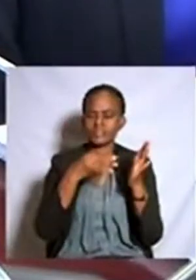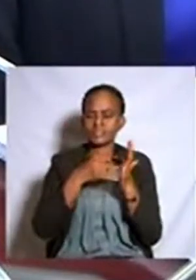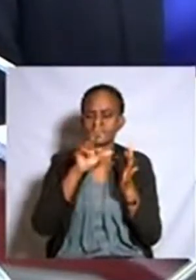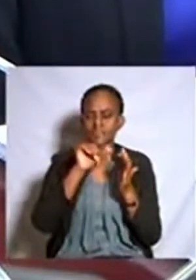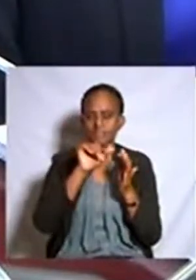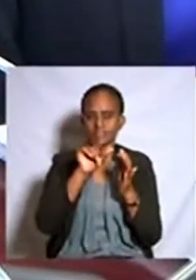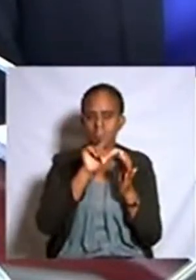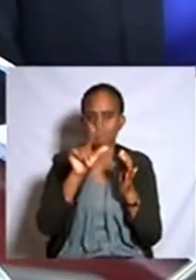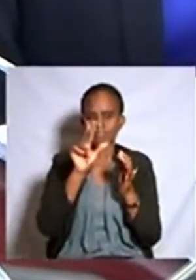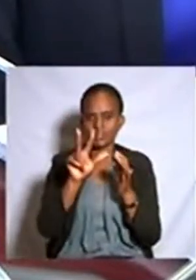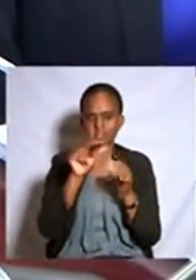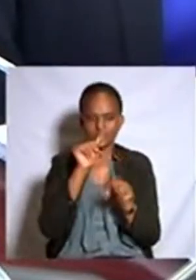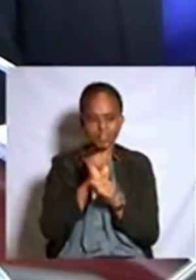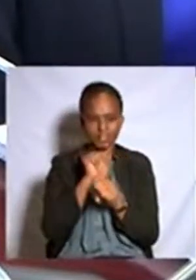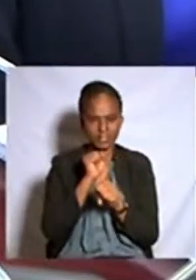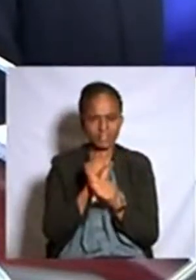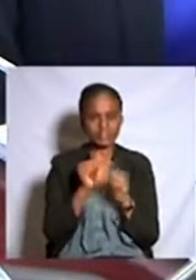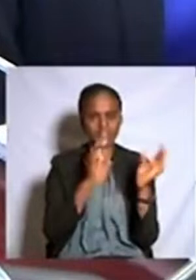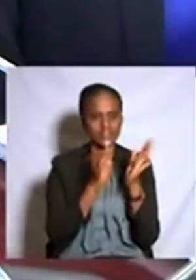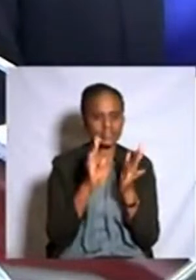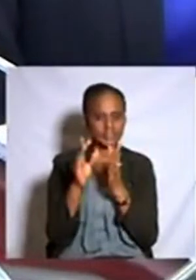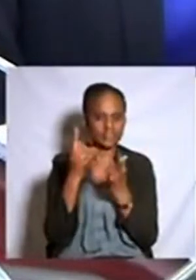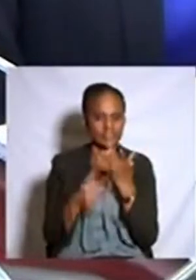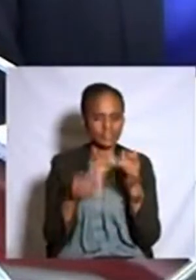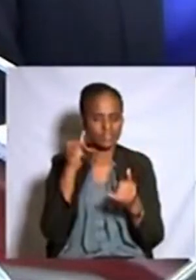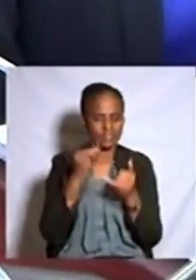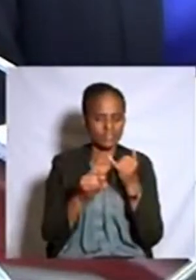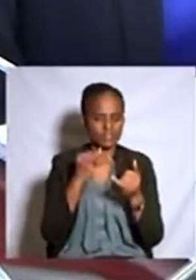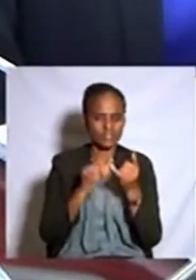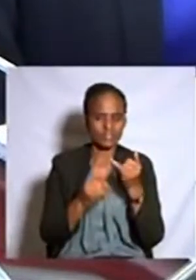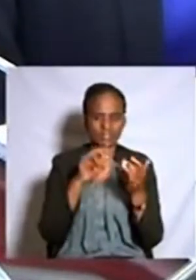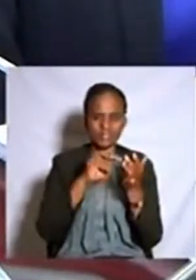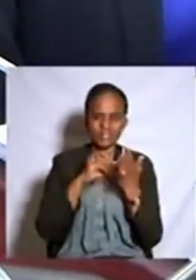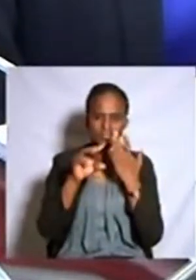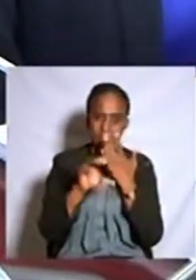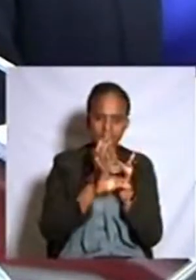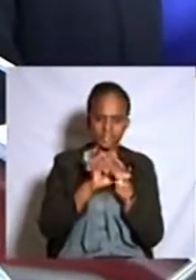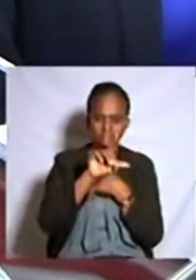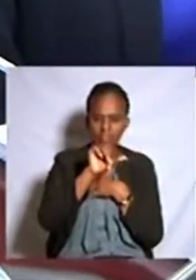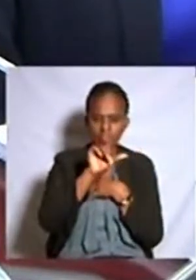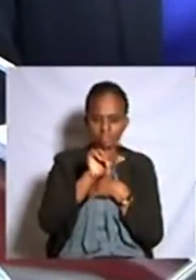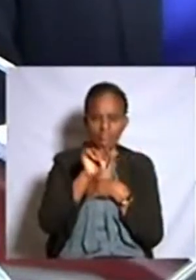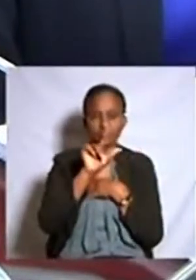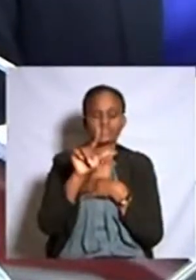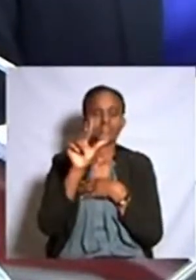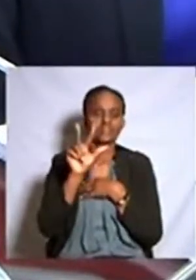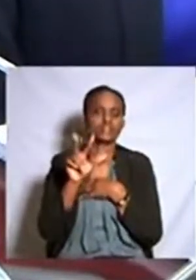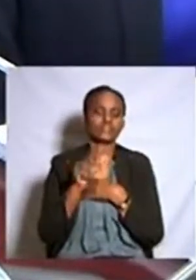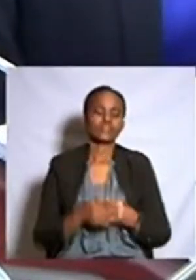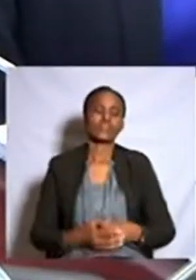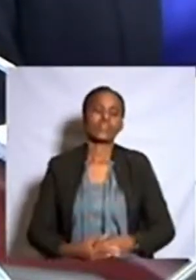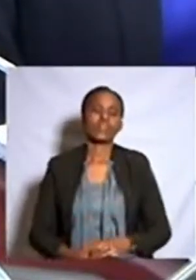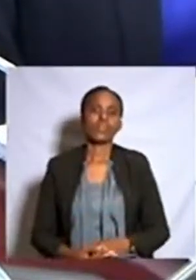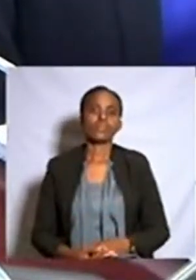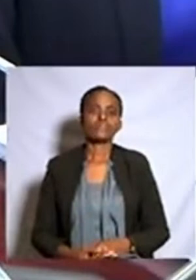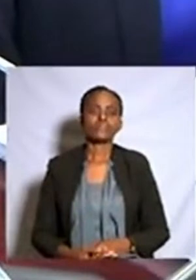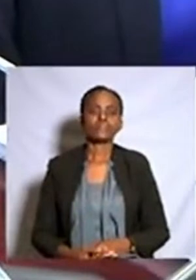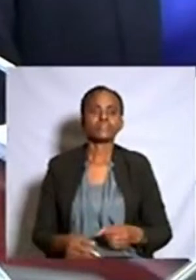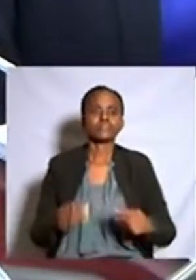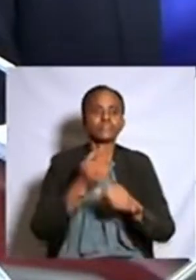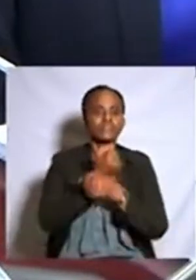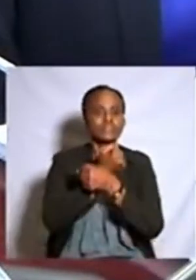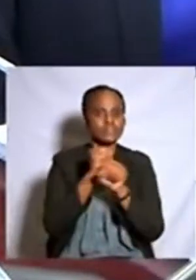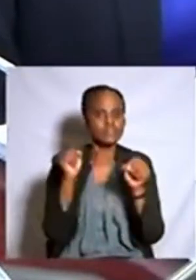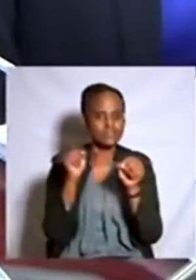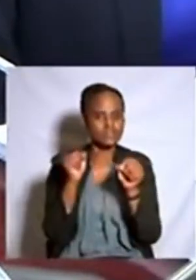2023. The works are planned to be concluded by mid-March 2023. The safe room